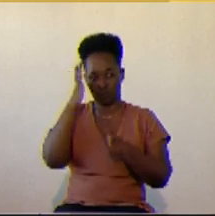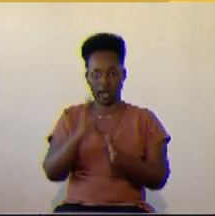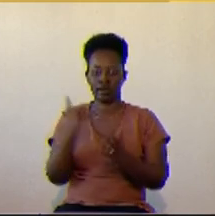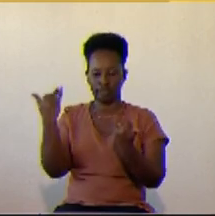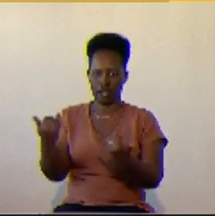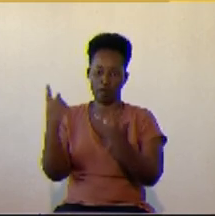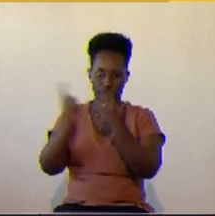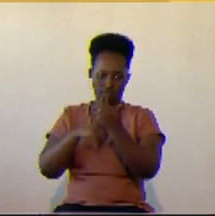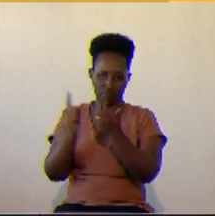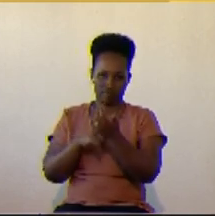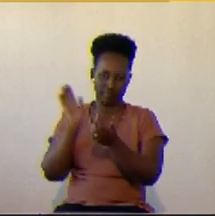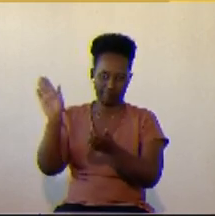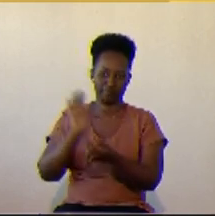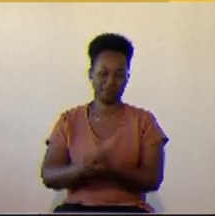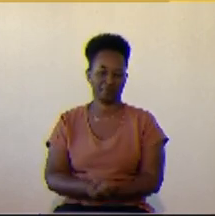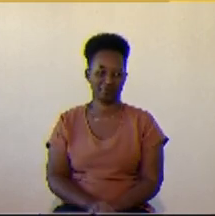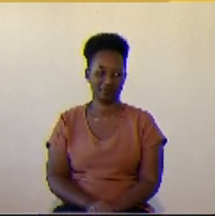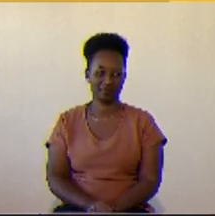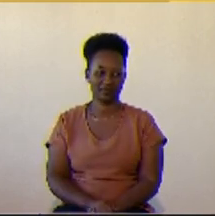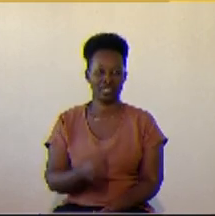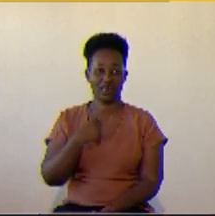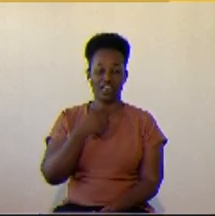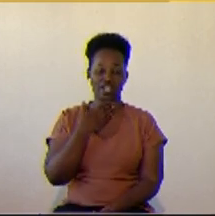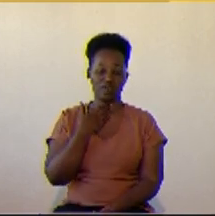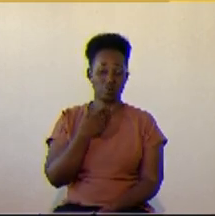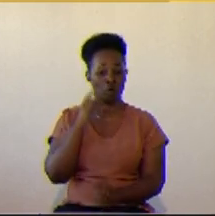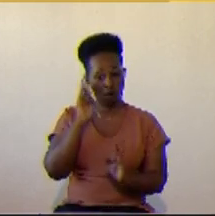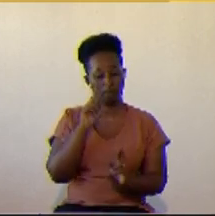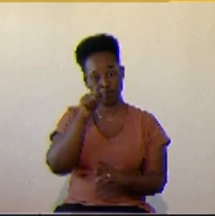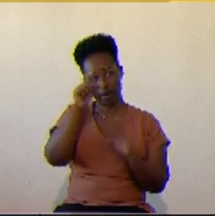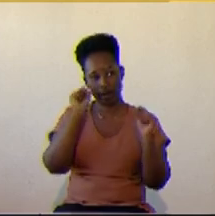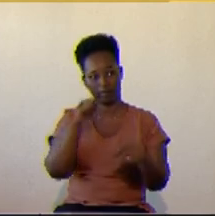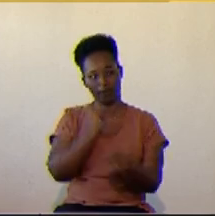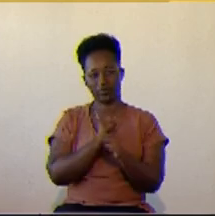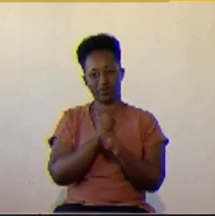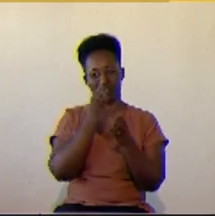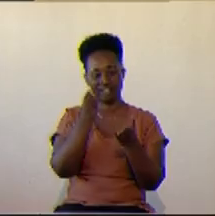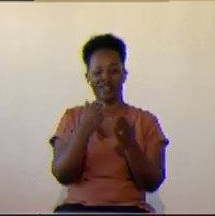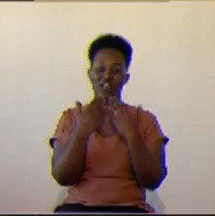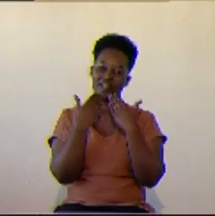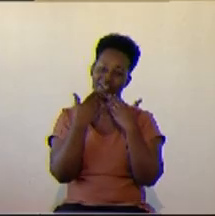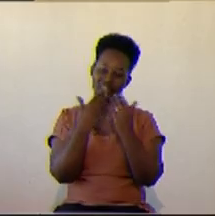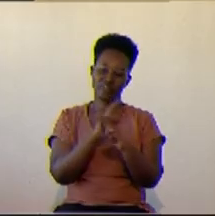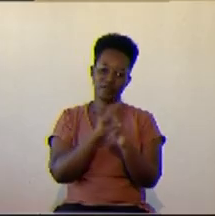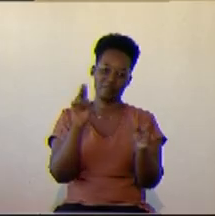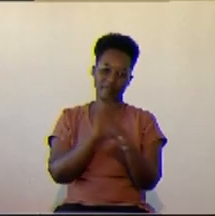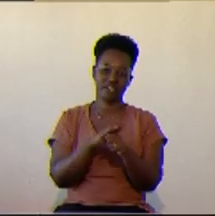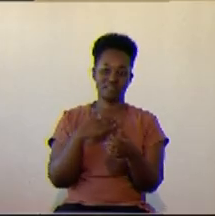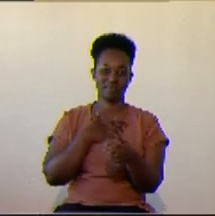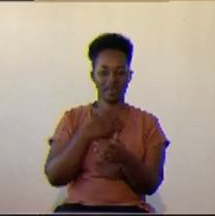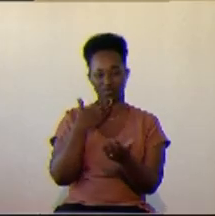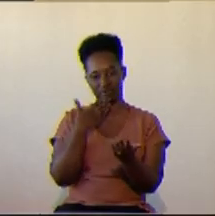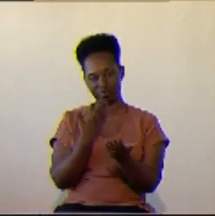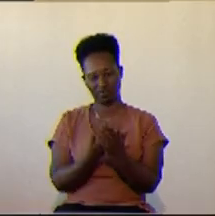calculate the height H. I want to believe that you are able to do that. So once again, thank you so much, my wonderful students, for being